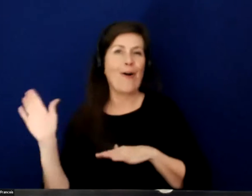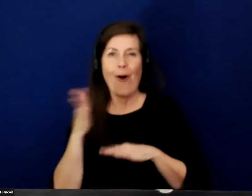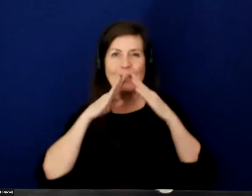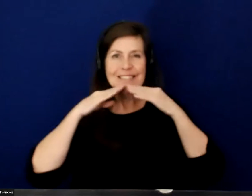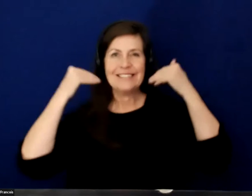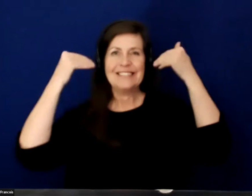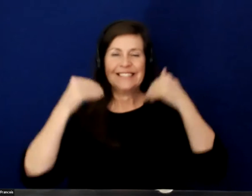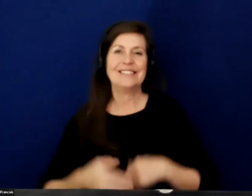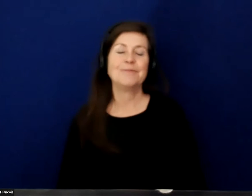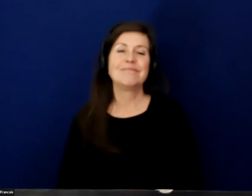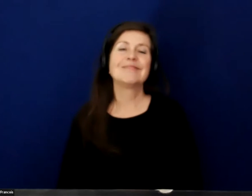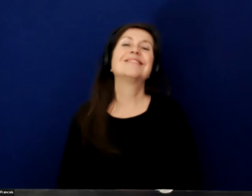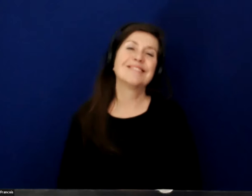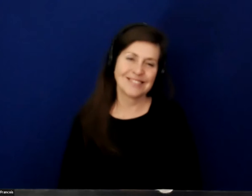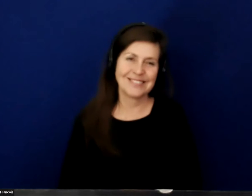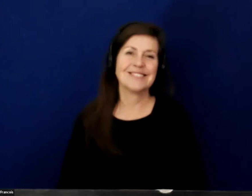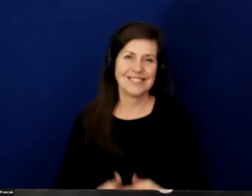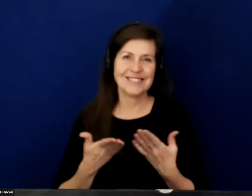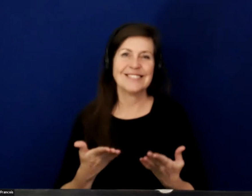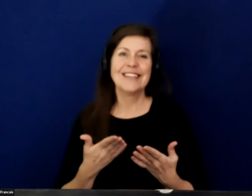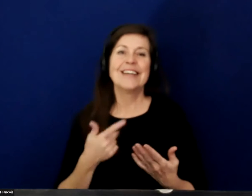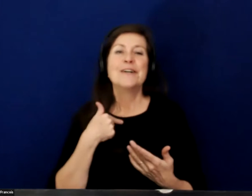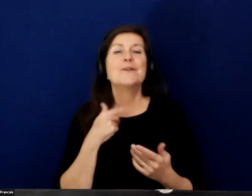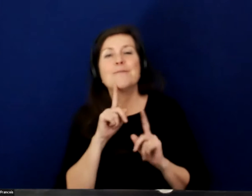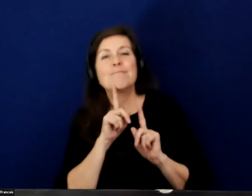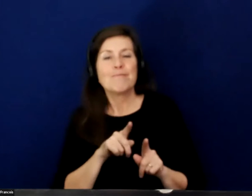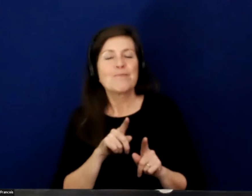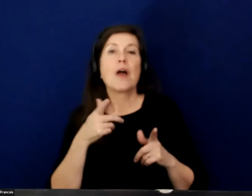need to look at is how to create awareness.